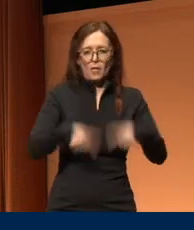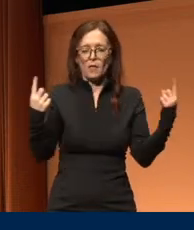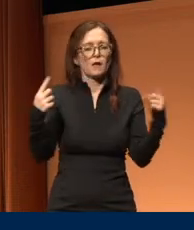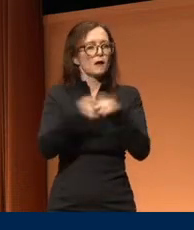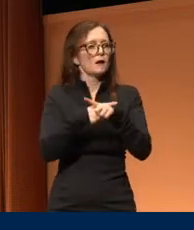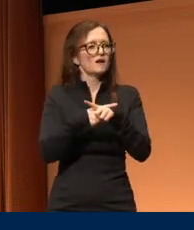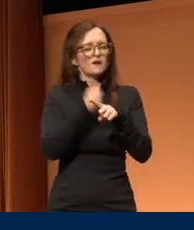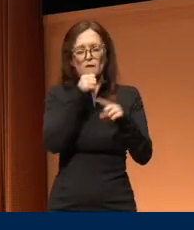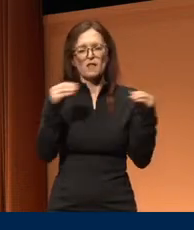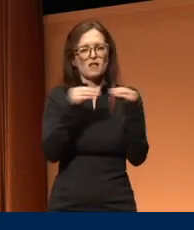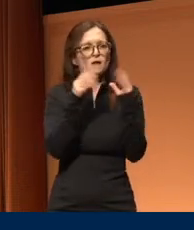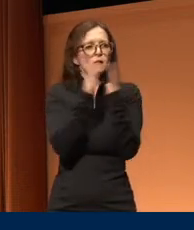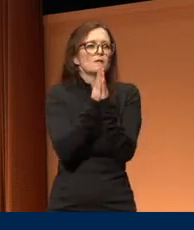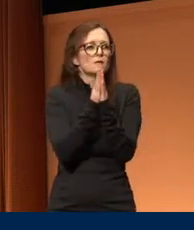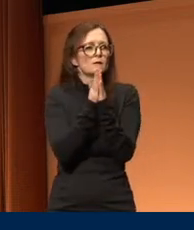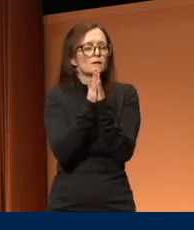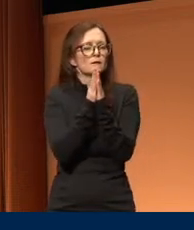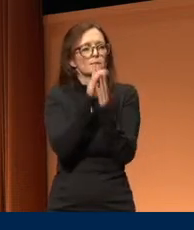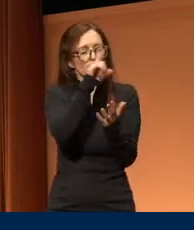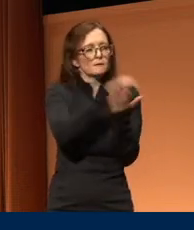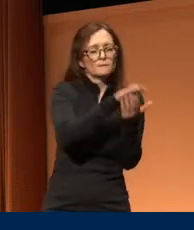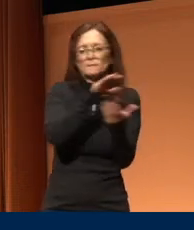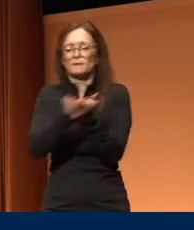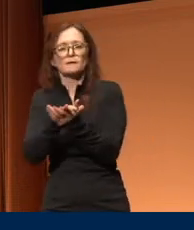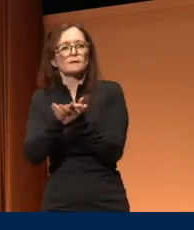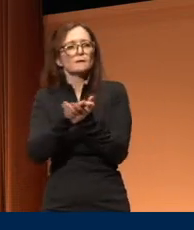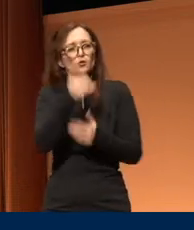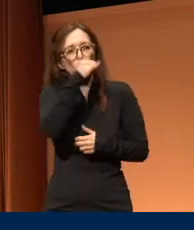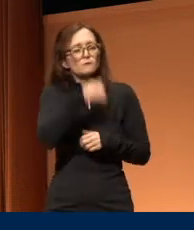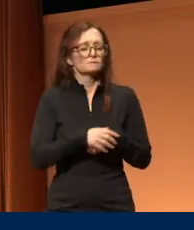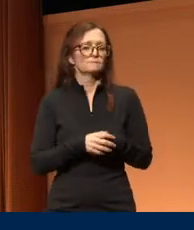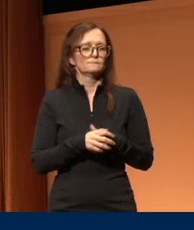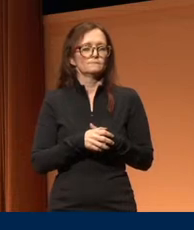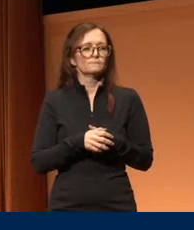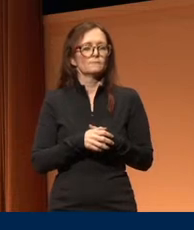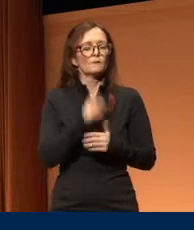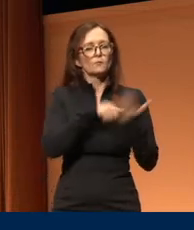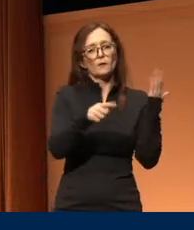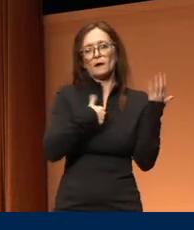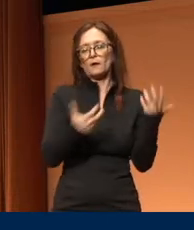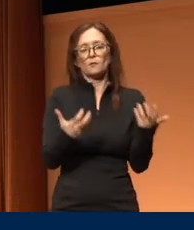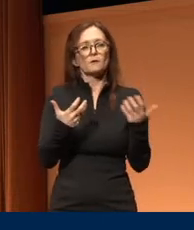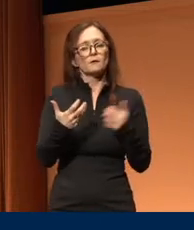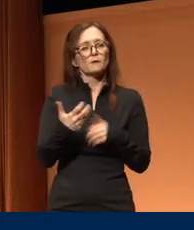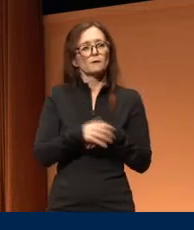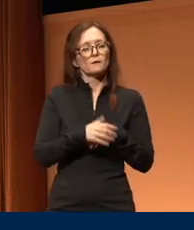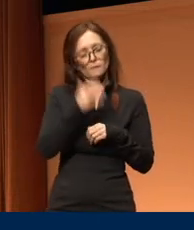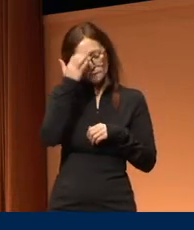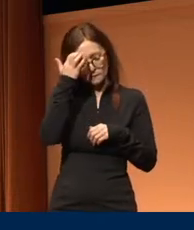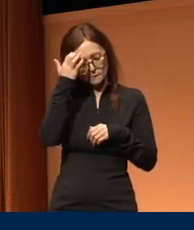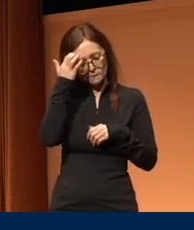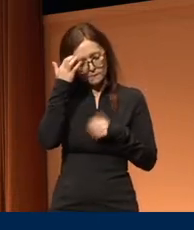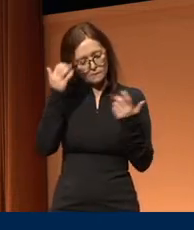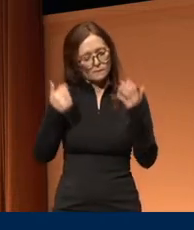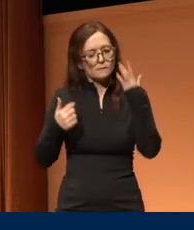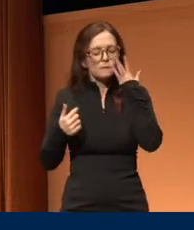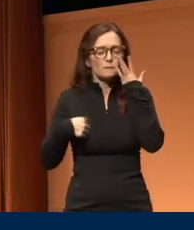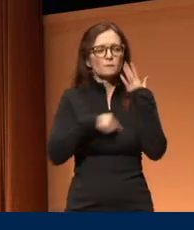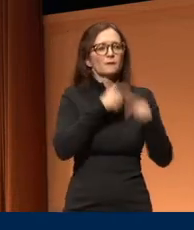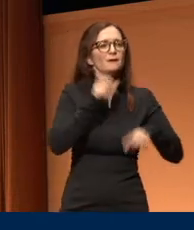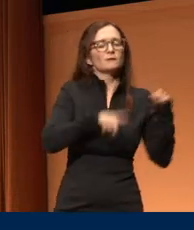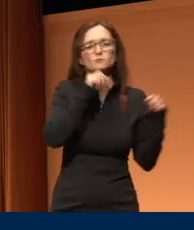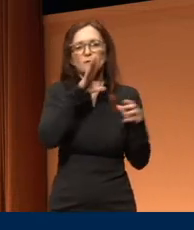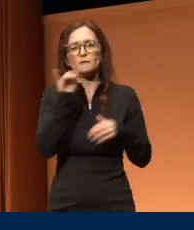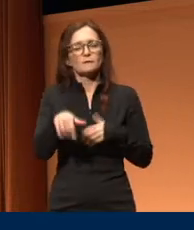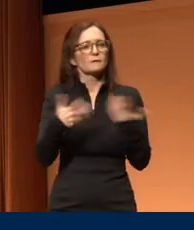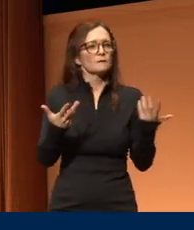into each other into believing nonsense. So whatever the terms we use to refer to it, we therefore cannot do without it